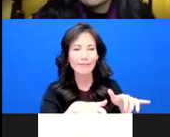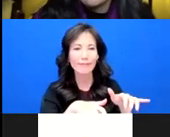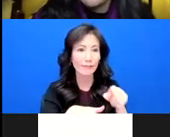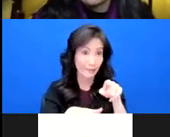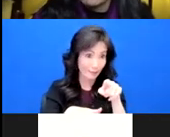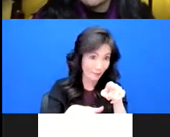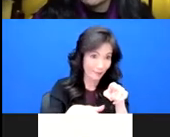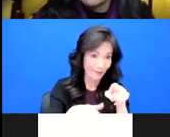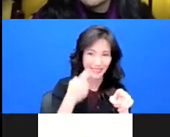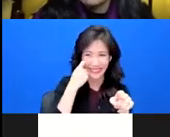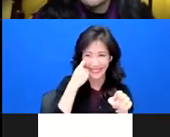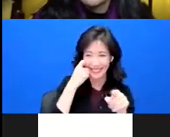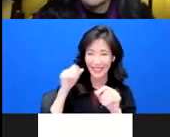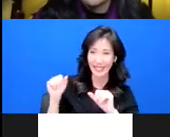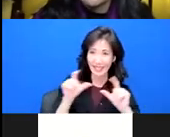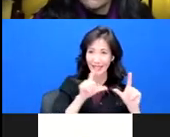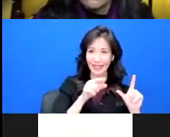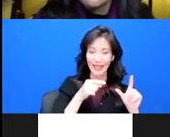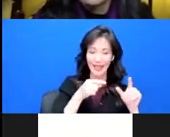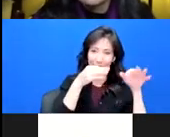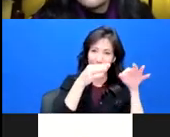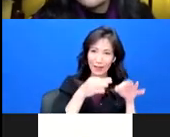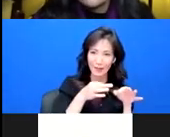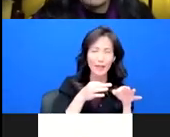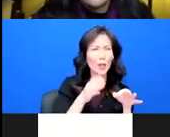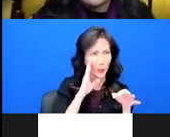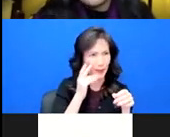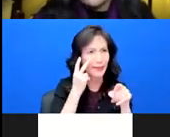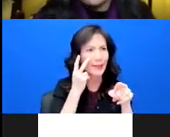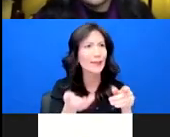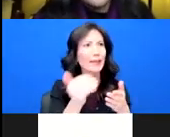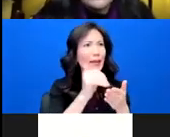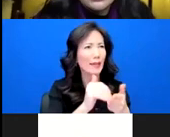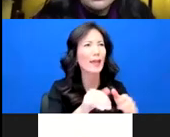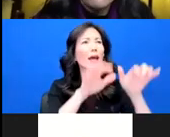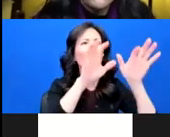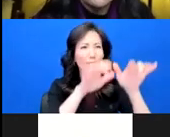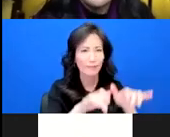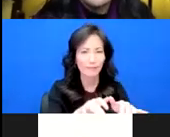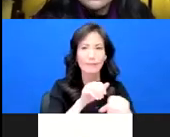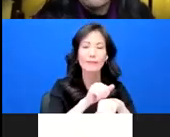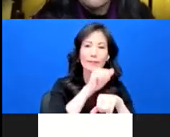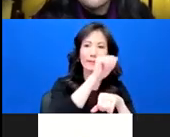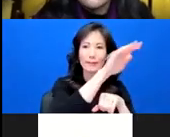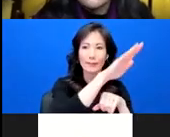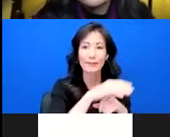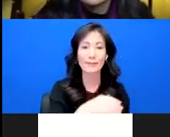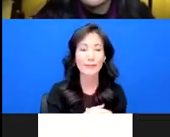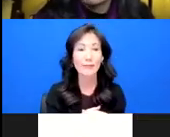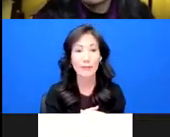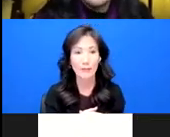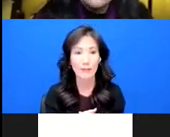background information on what communities of interest are, and then just make sure that you send that in and make sure that staff again